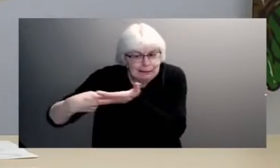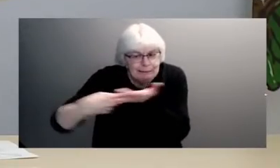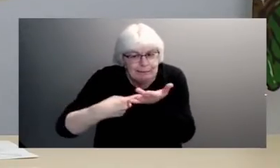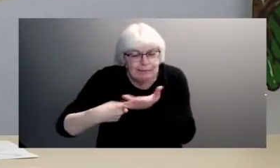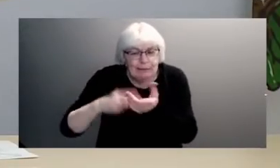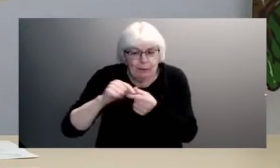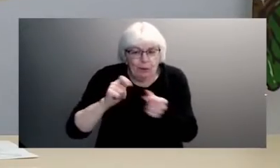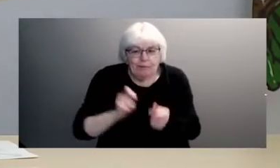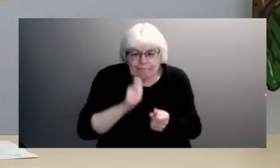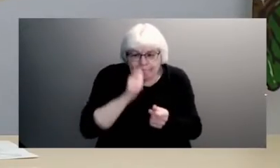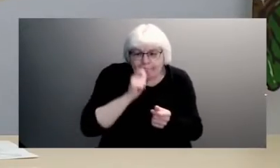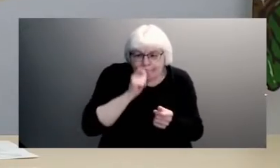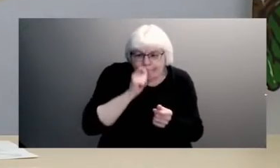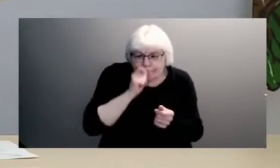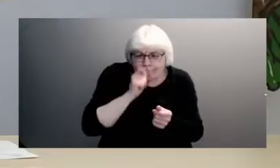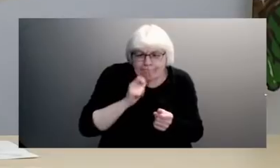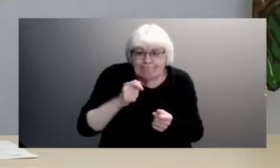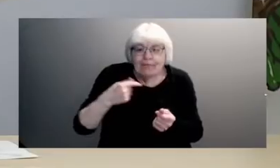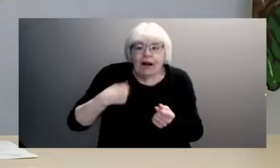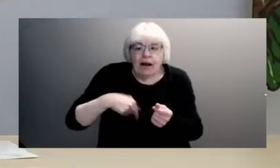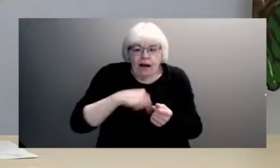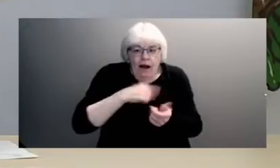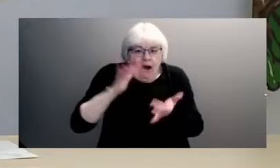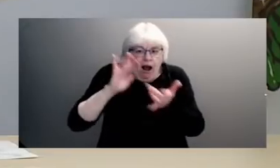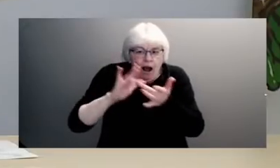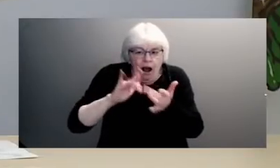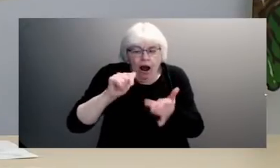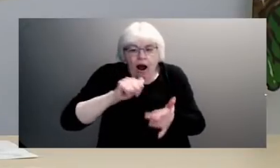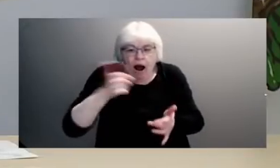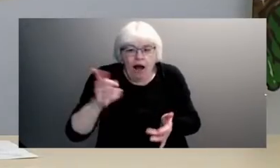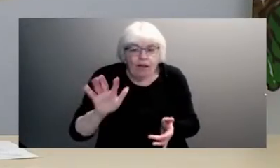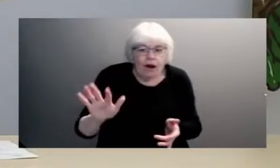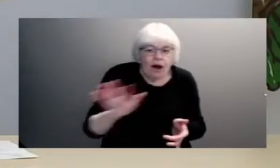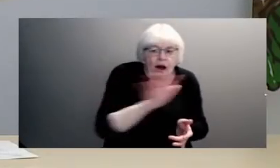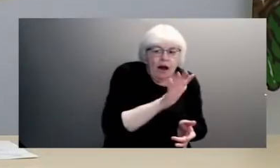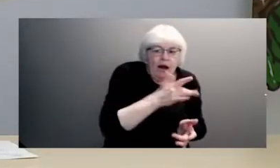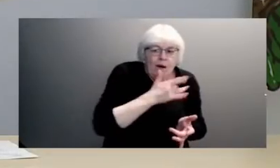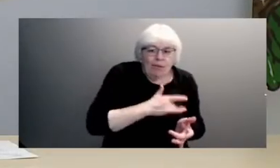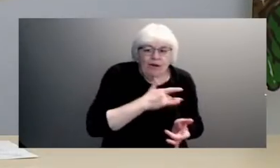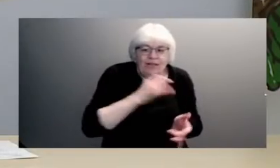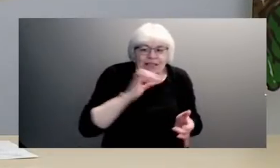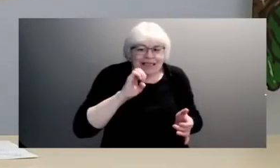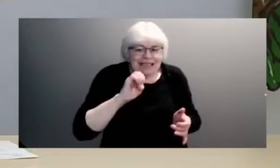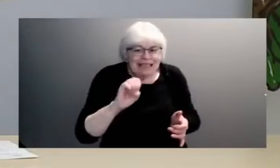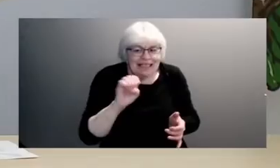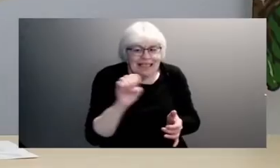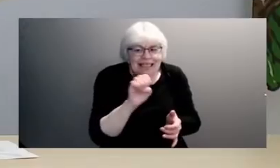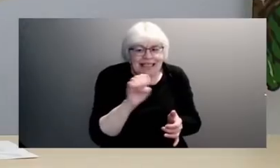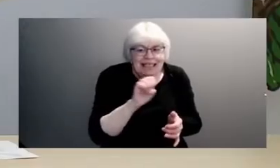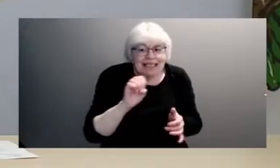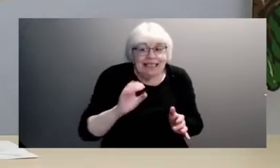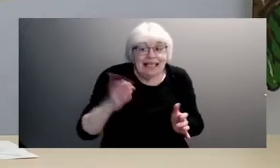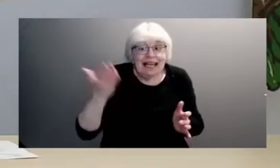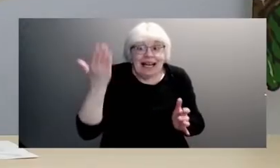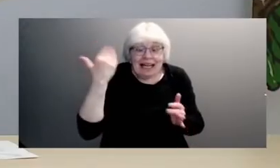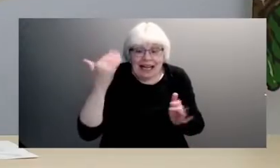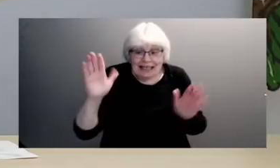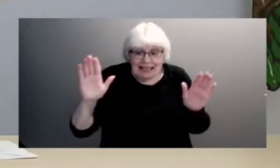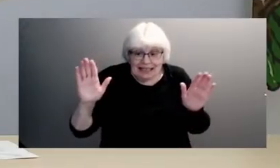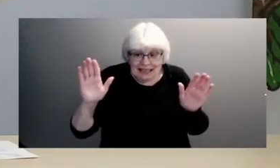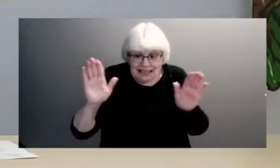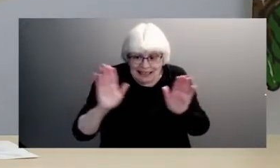of days, but also with my colleagues across the country on Sunday. So we're all trying to make some of these